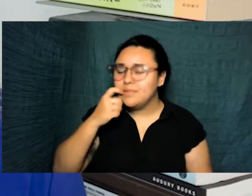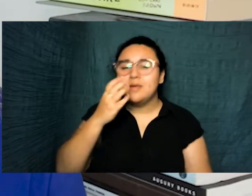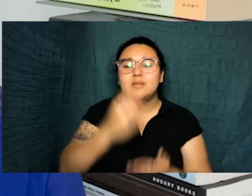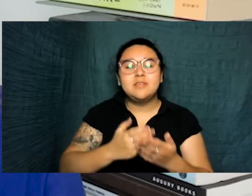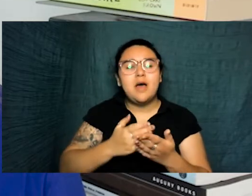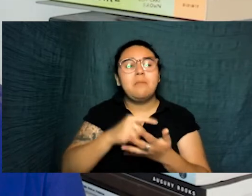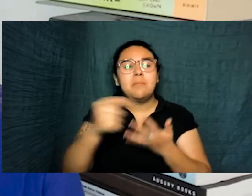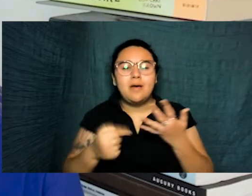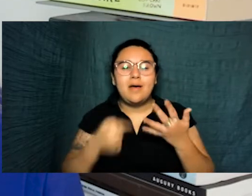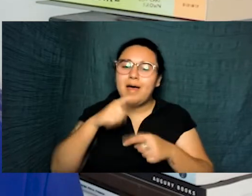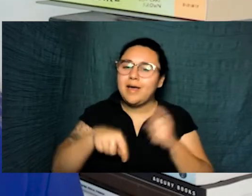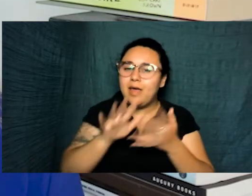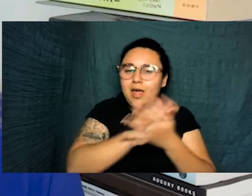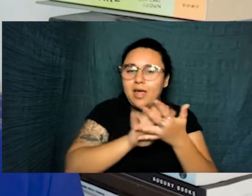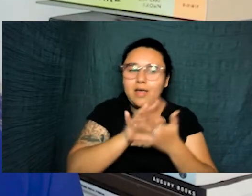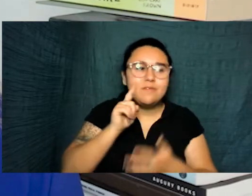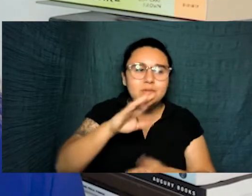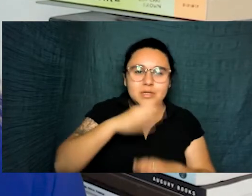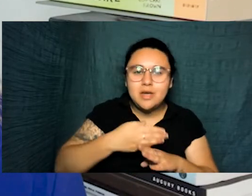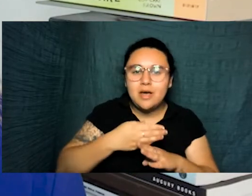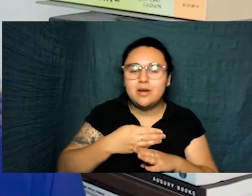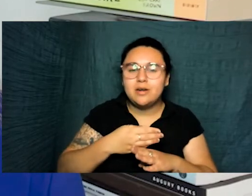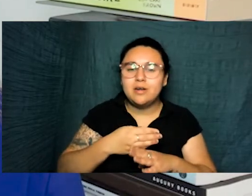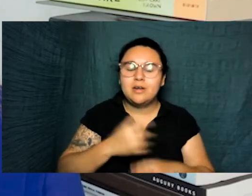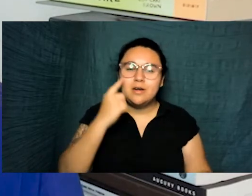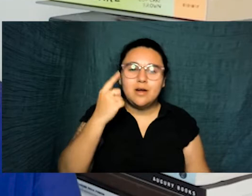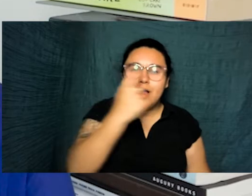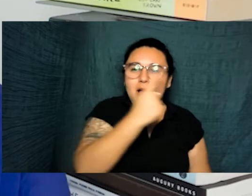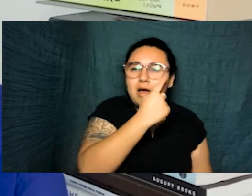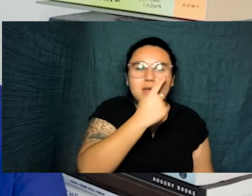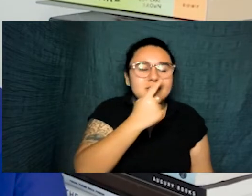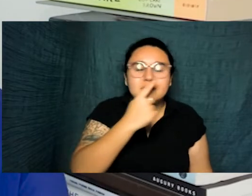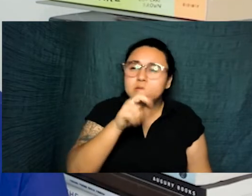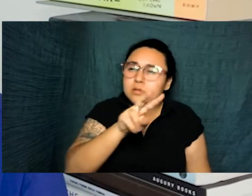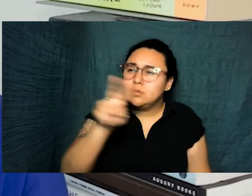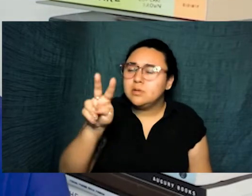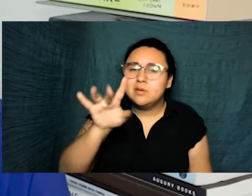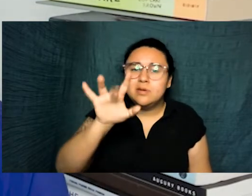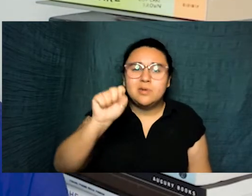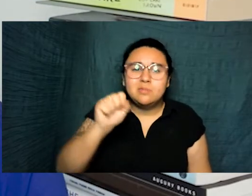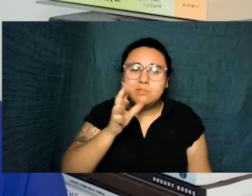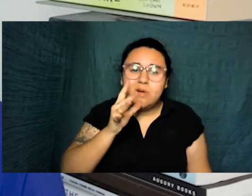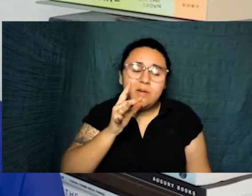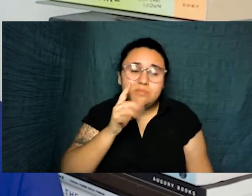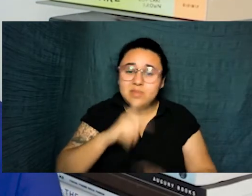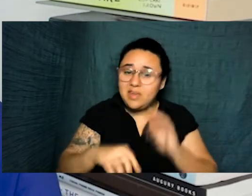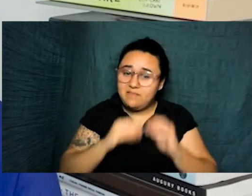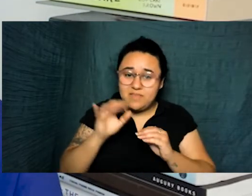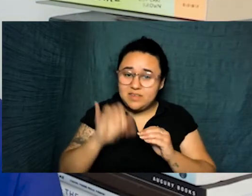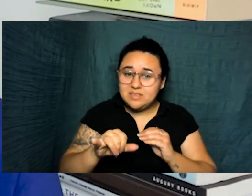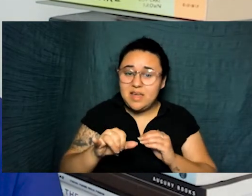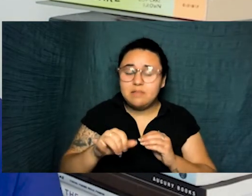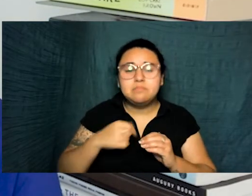them. They can't see me if I'm not there. There is no way for me to explain to baby